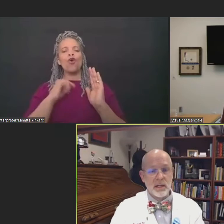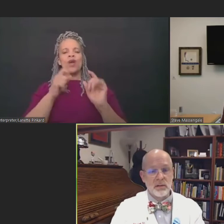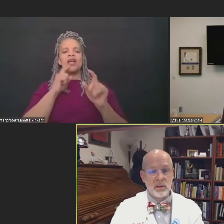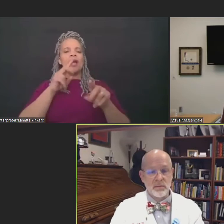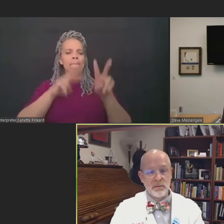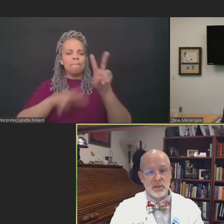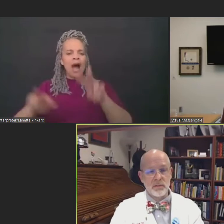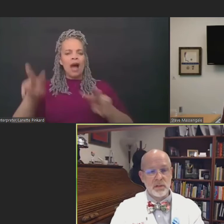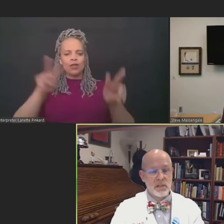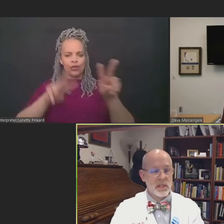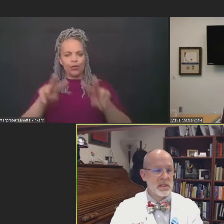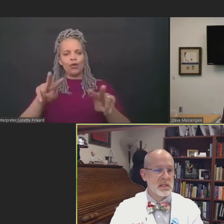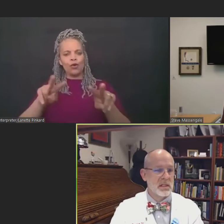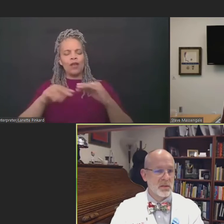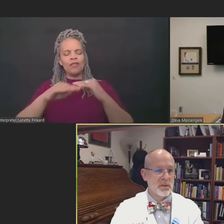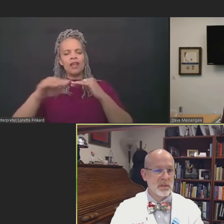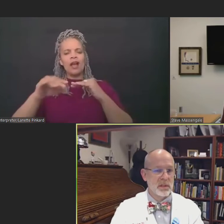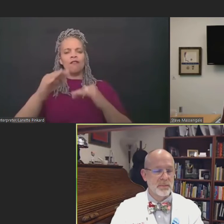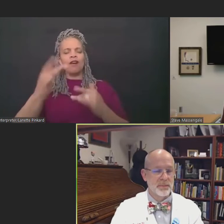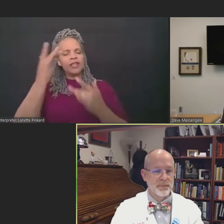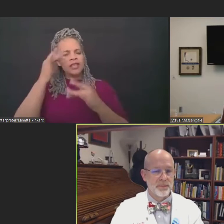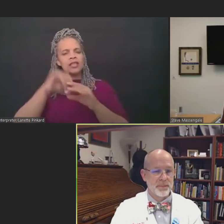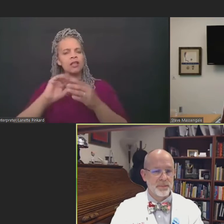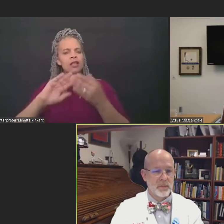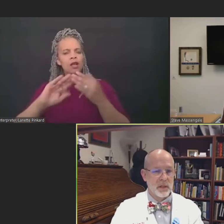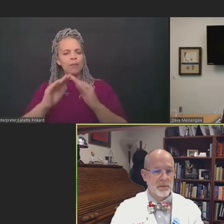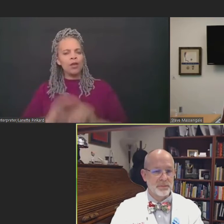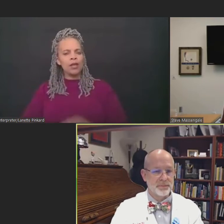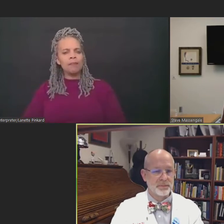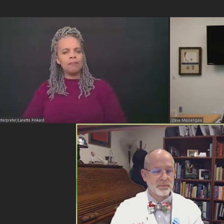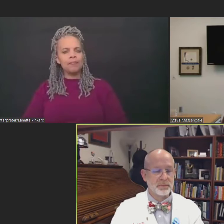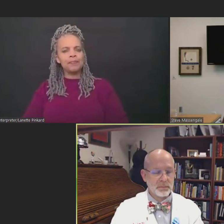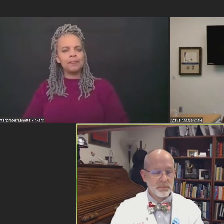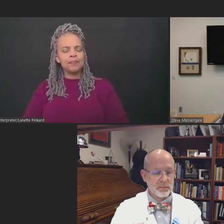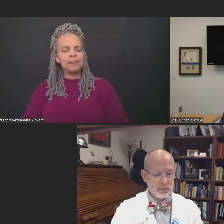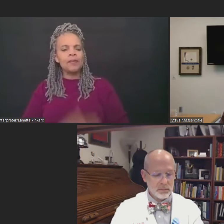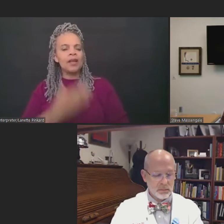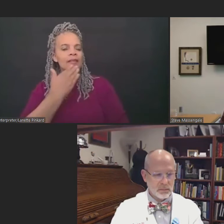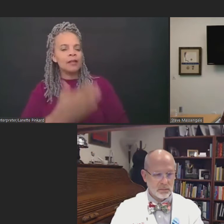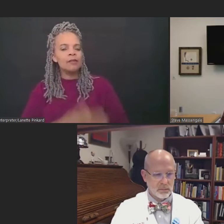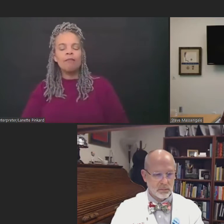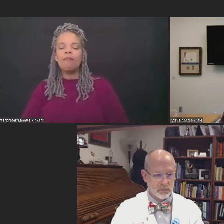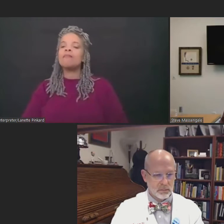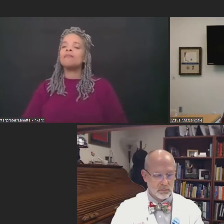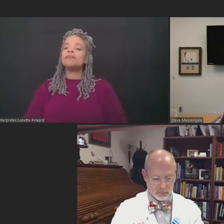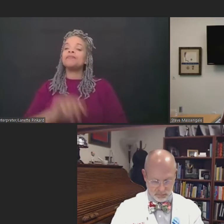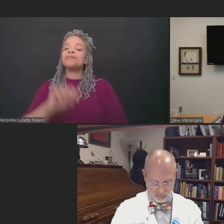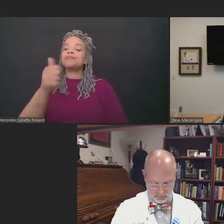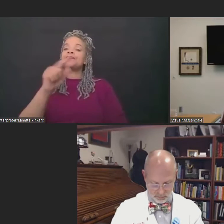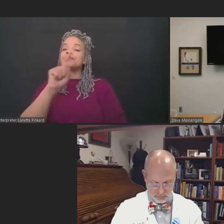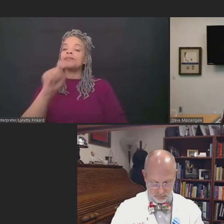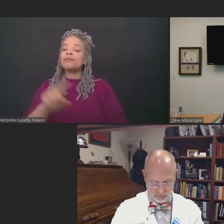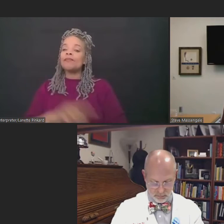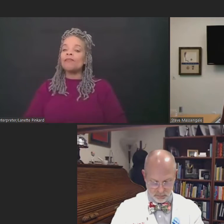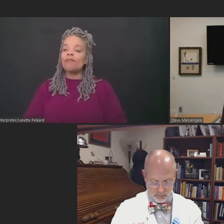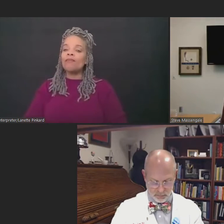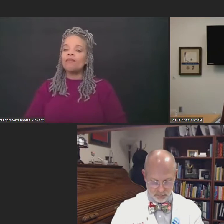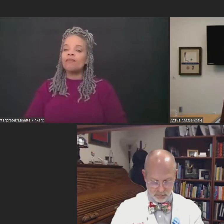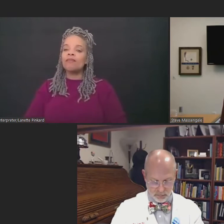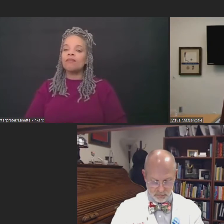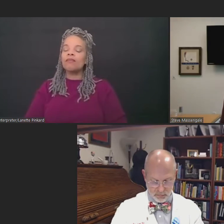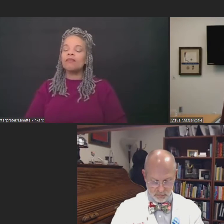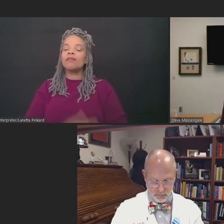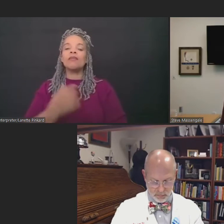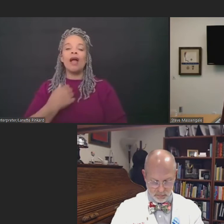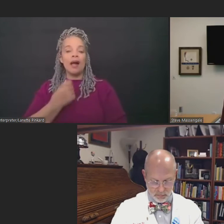that level of disease in the community. Thank you. The other question is, I understand